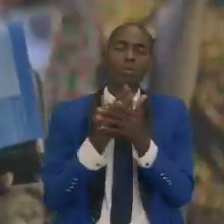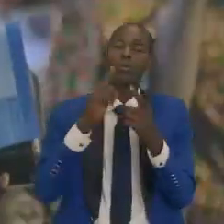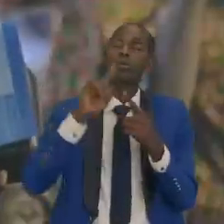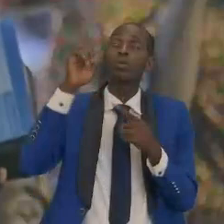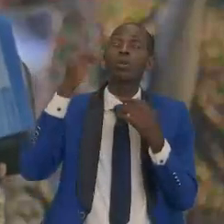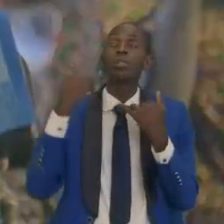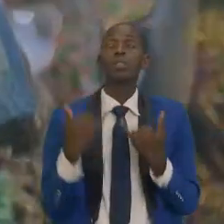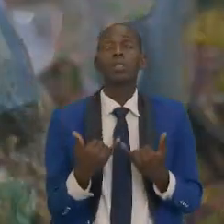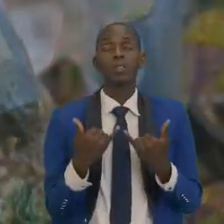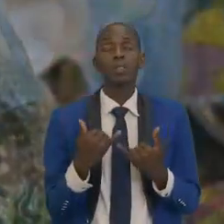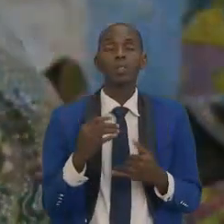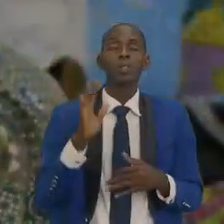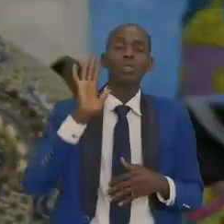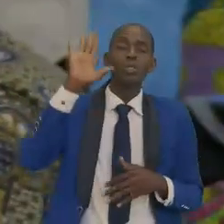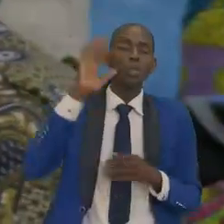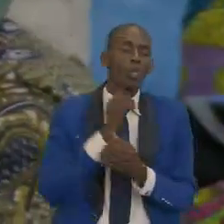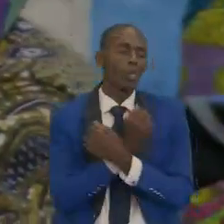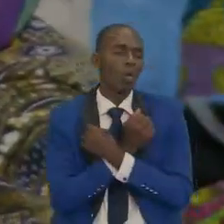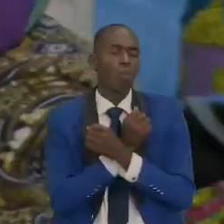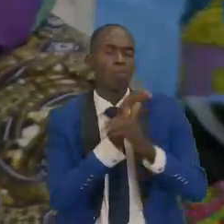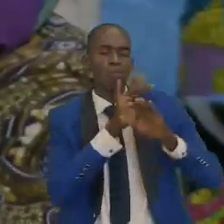Your love and mercy and compassion,